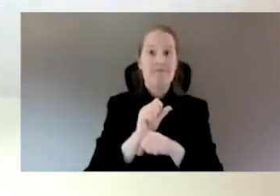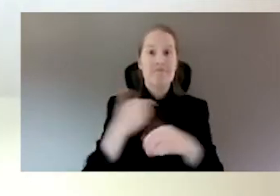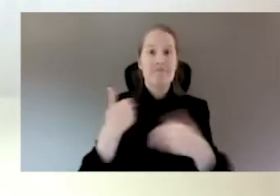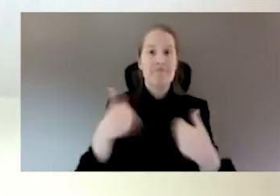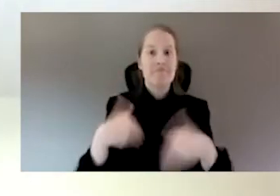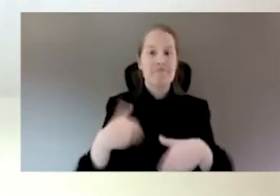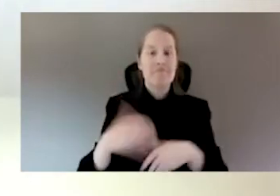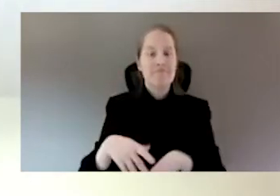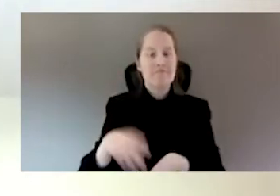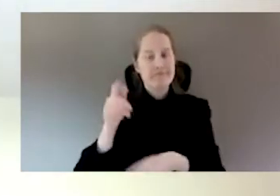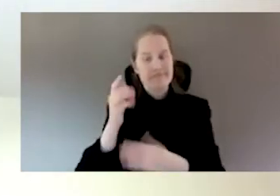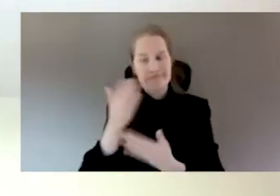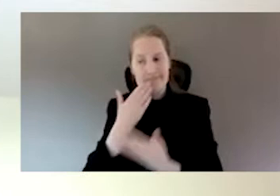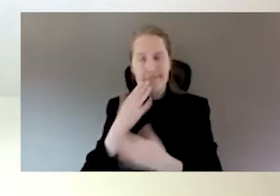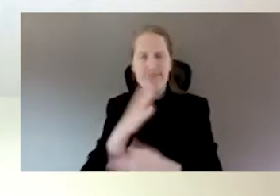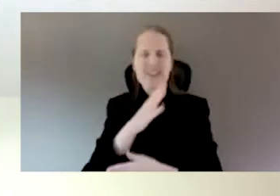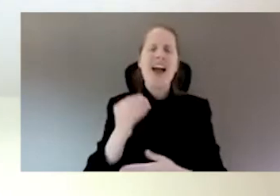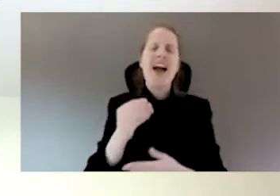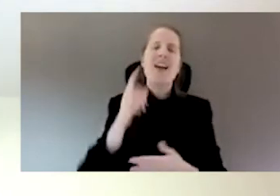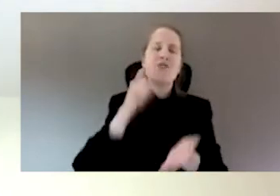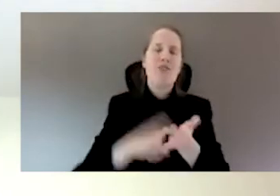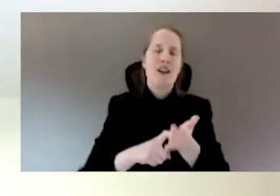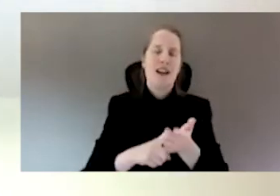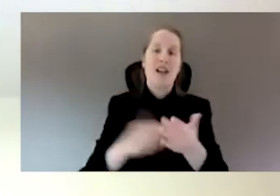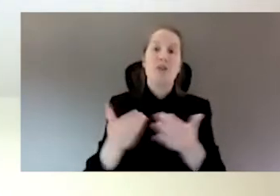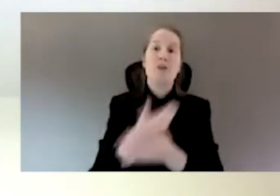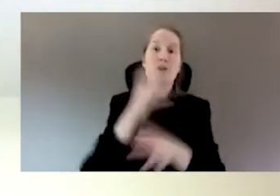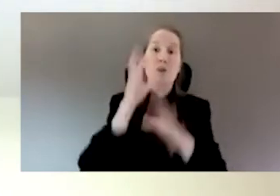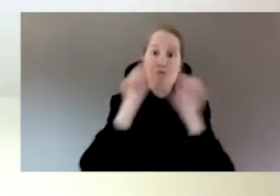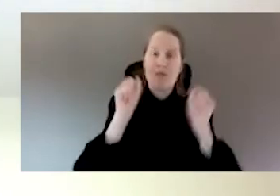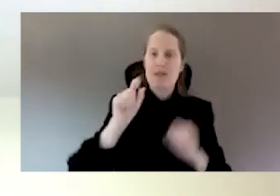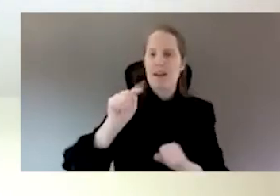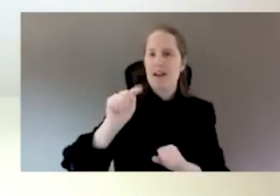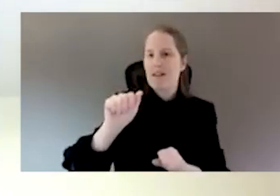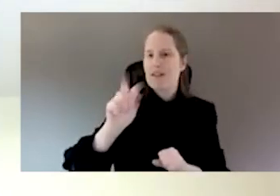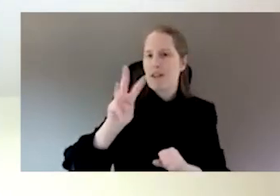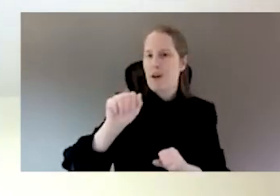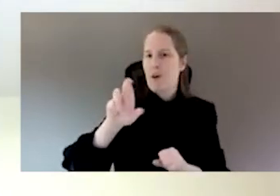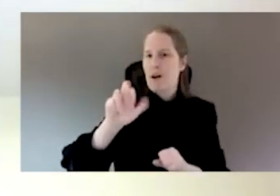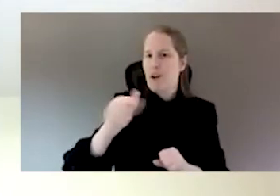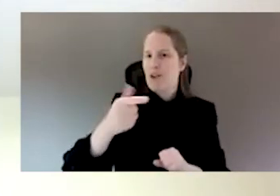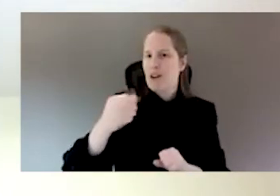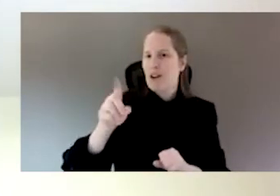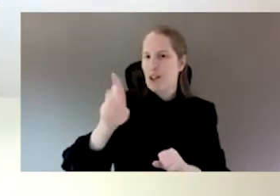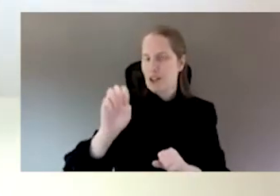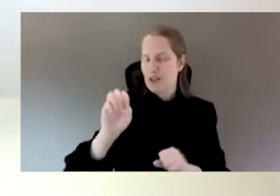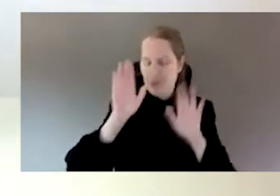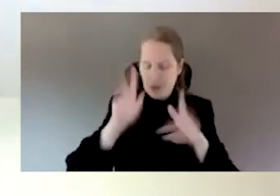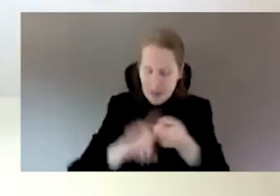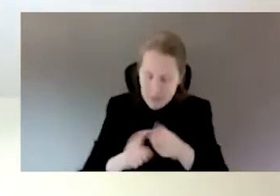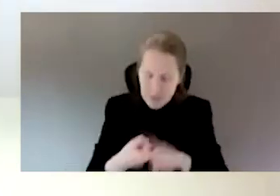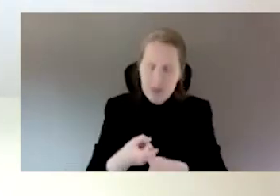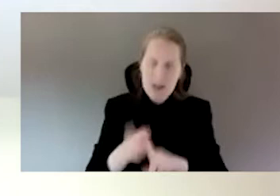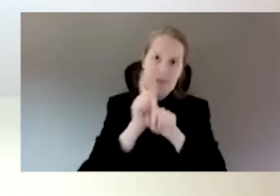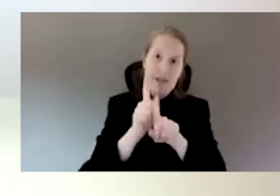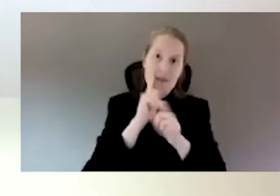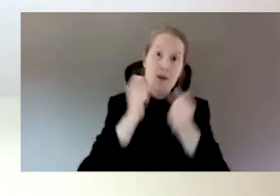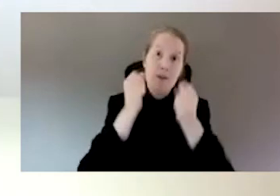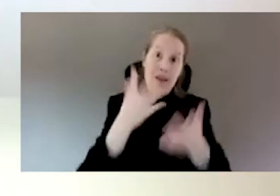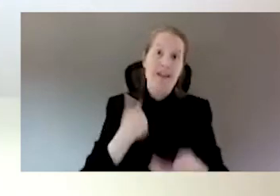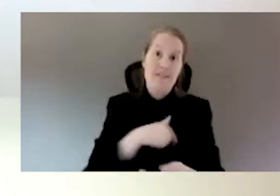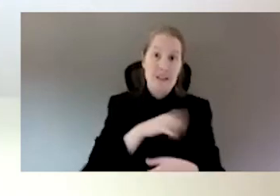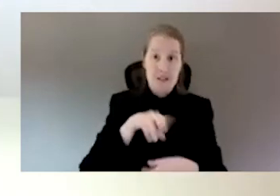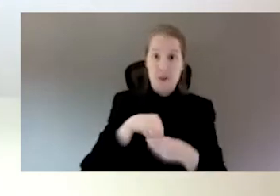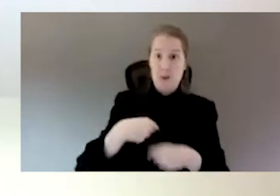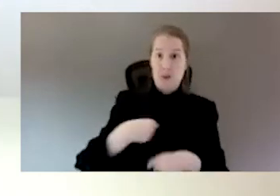recognize the incoming president, Tawara Good, who is a great friend and a mentor for many of us, including myself. And